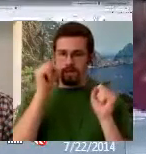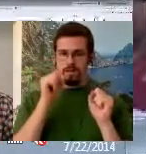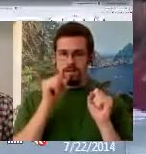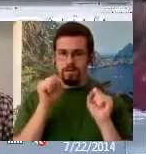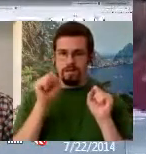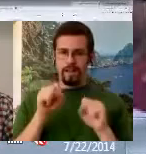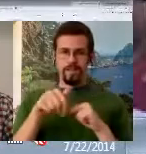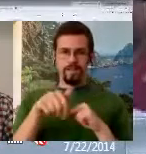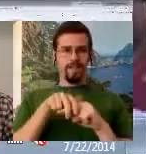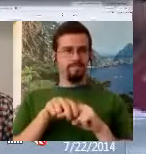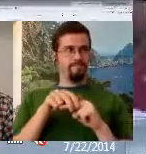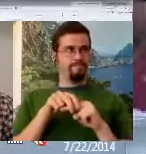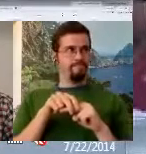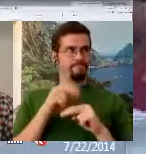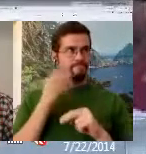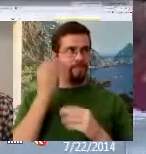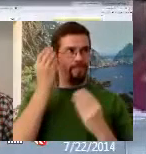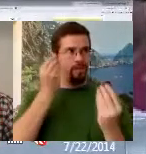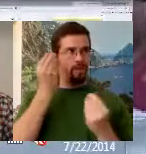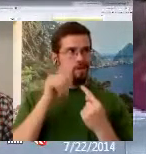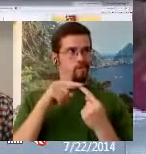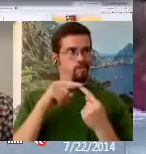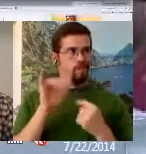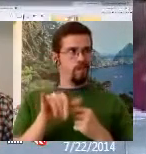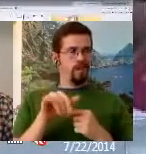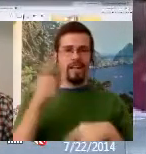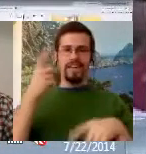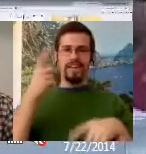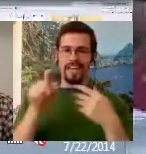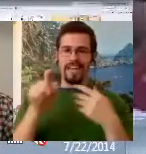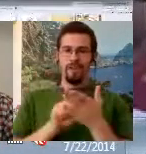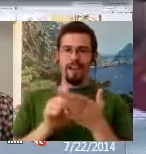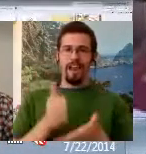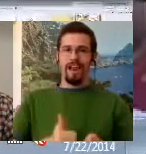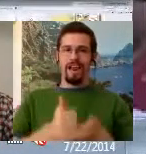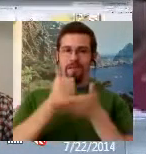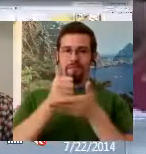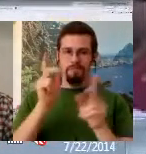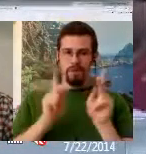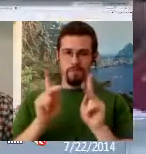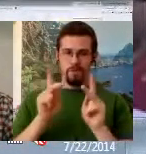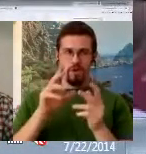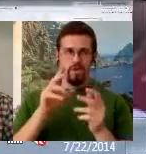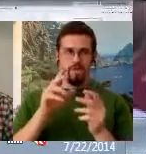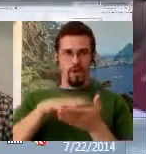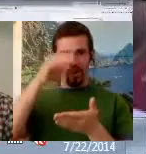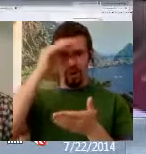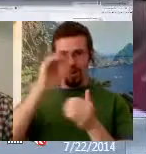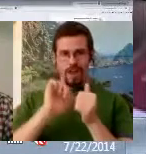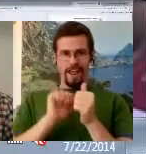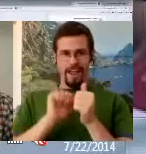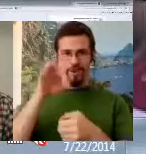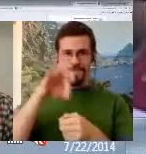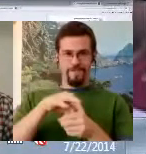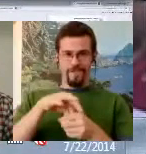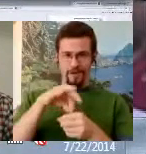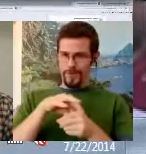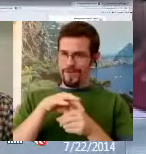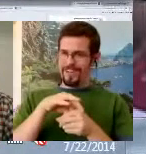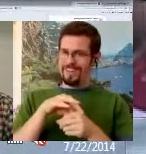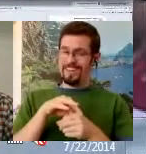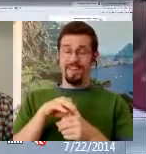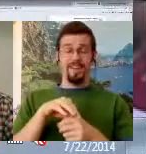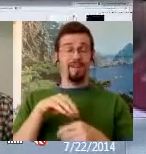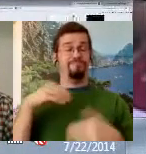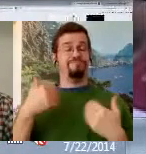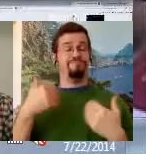think about that one. Imagine that sign writing is helping people learn how to vote in Tunisia. What a blessing. Oh,